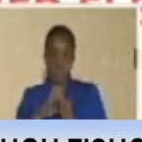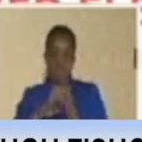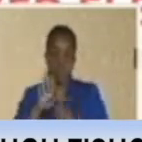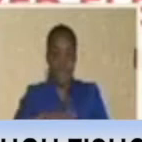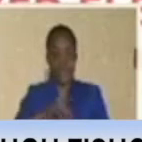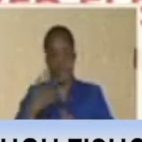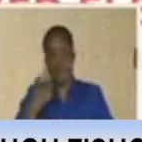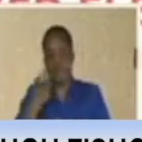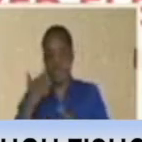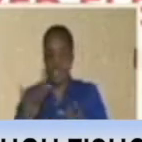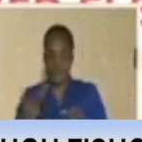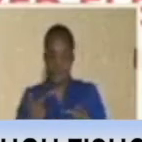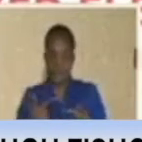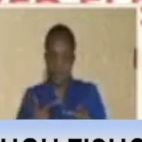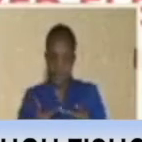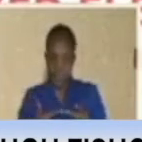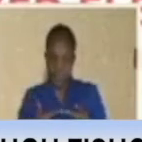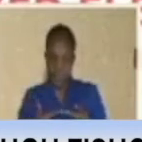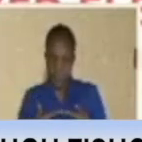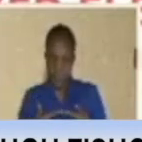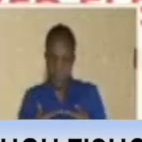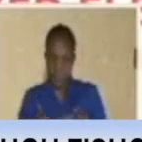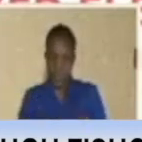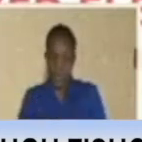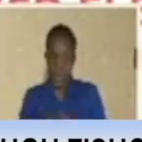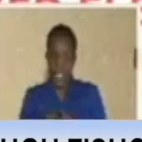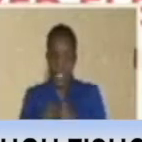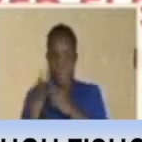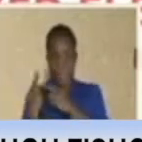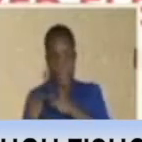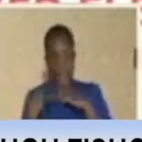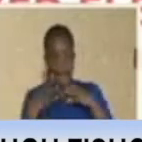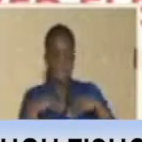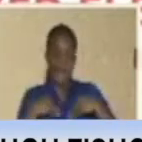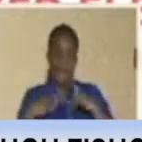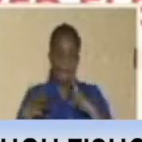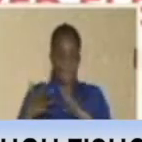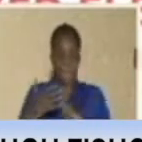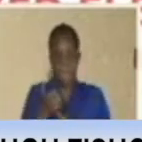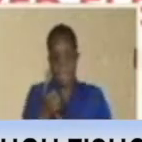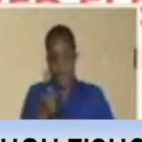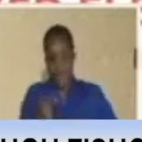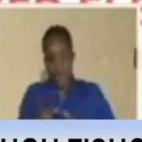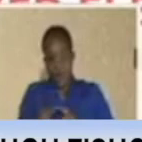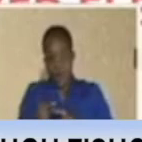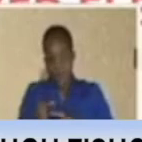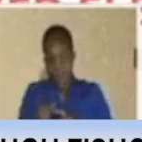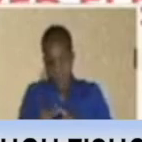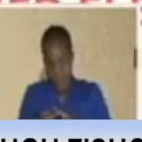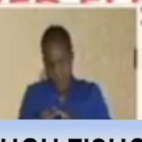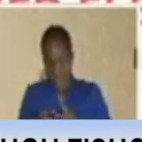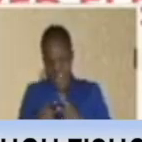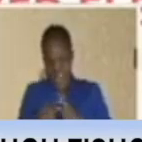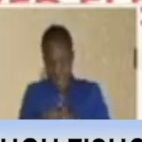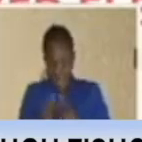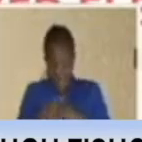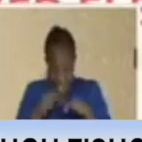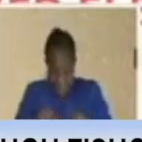to achieve accountability in that the proceeds, unlike in the